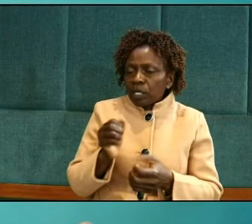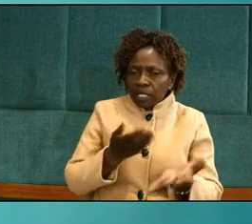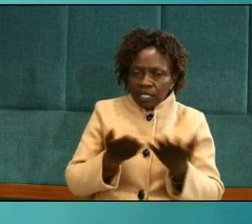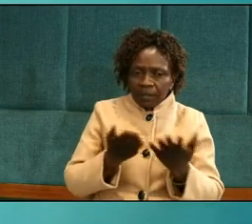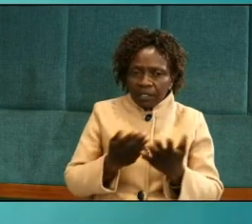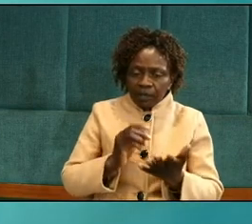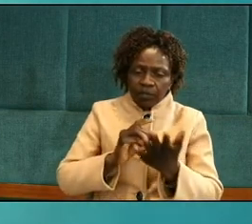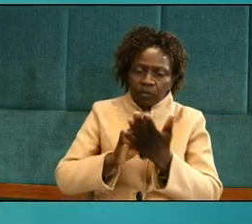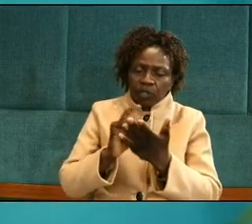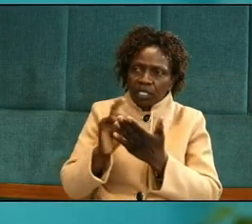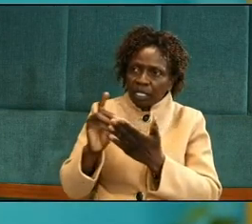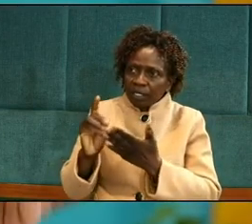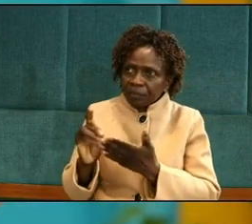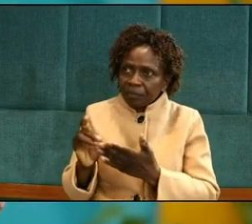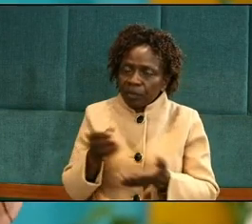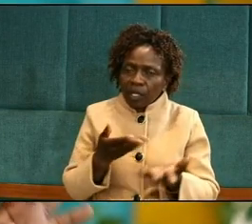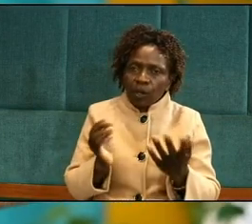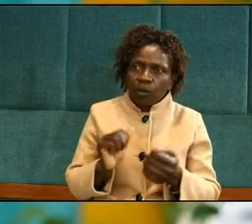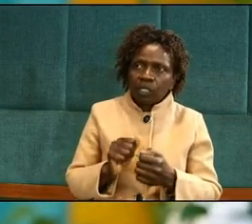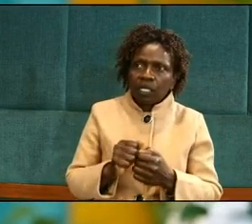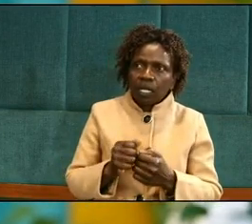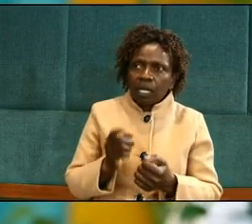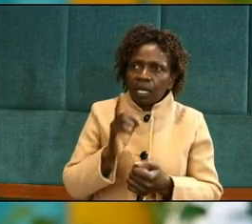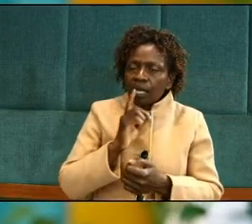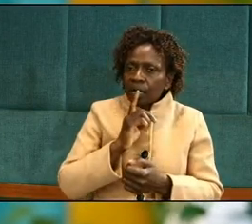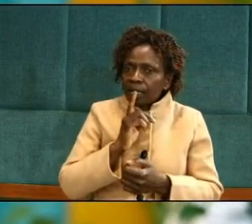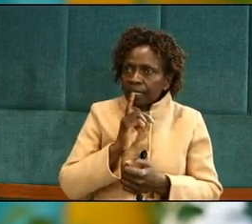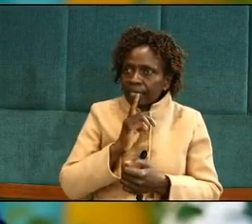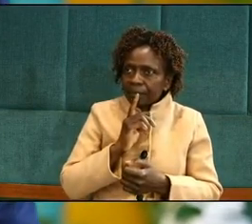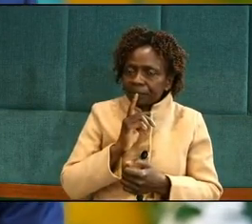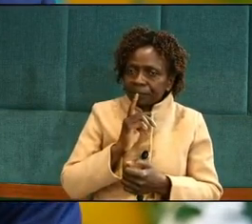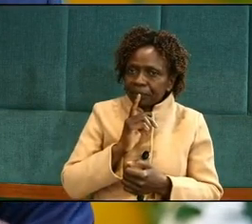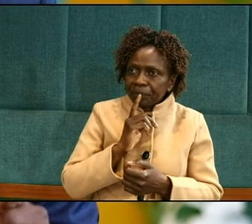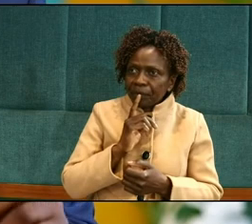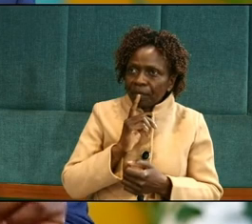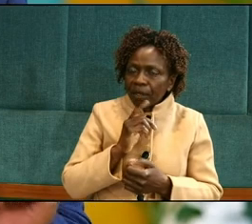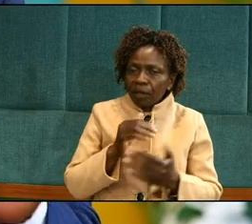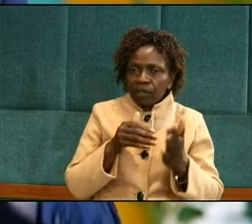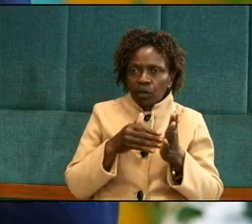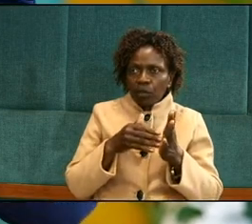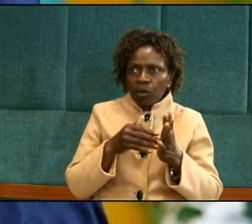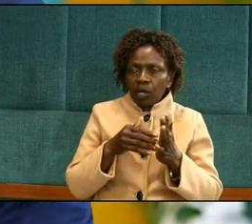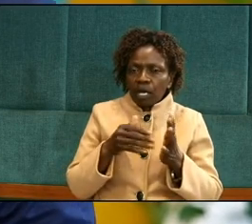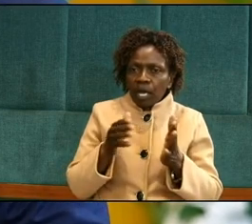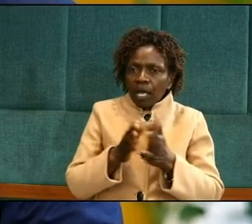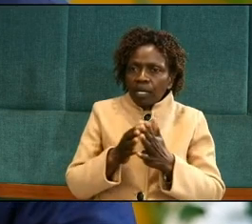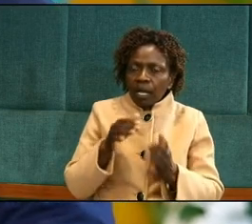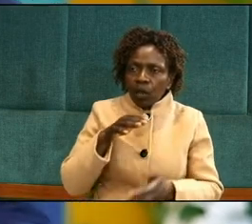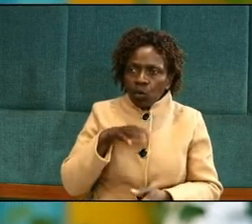service progressed, there was a hushing pause, and a